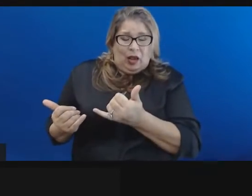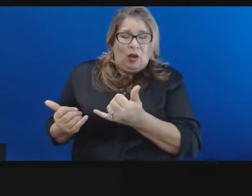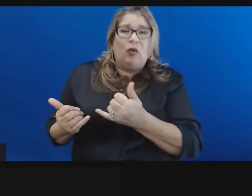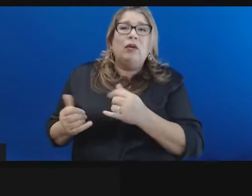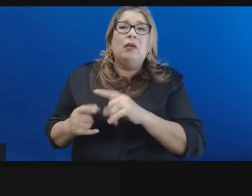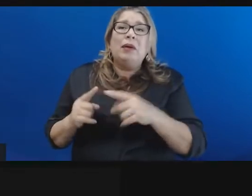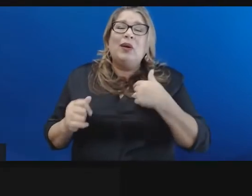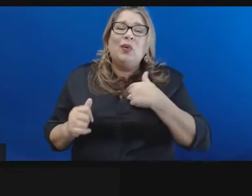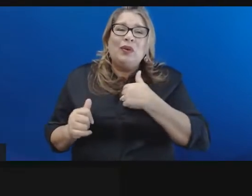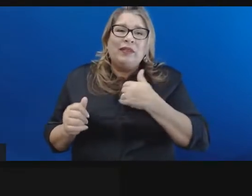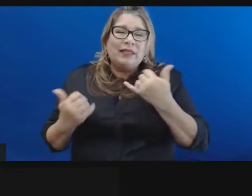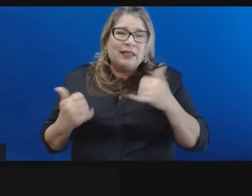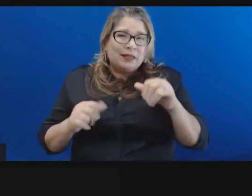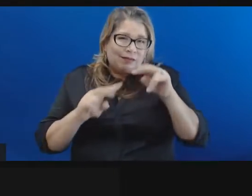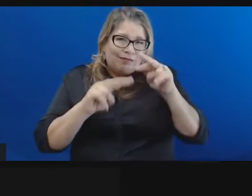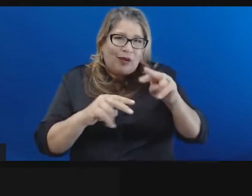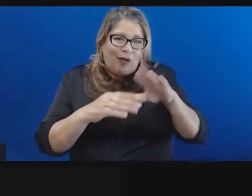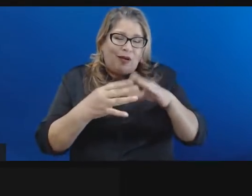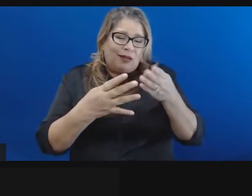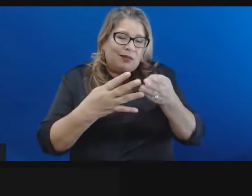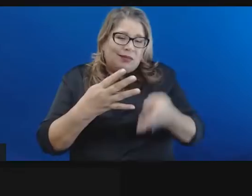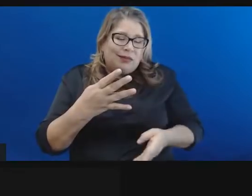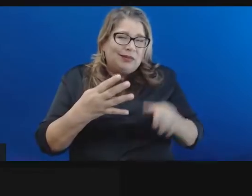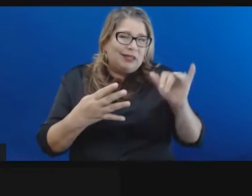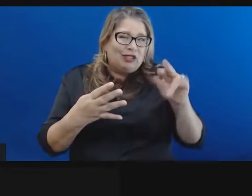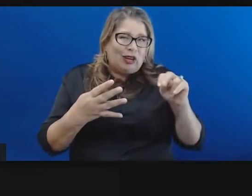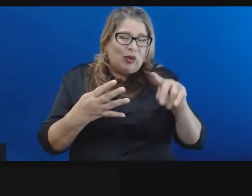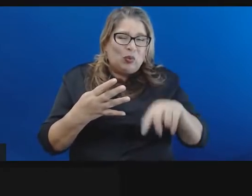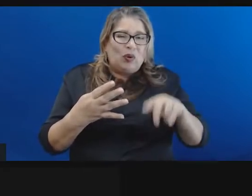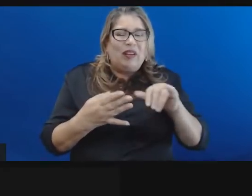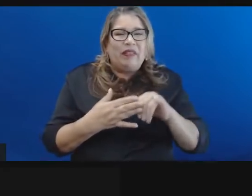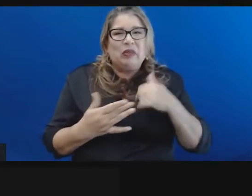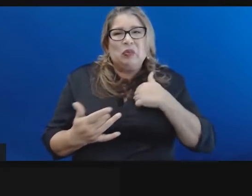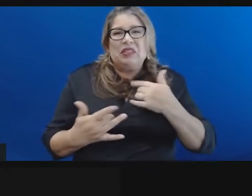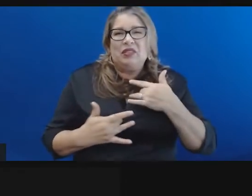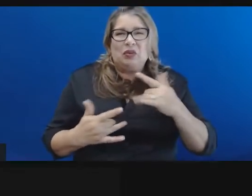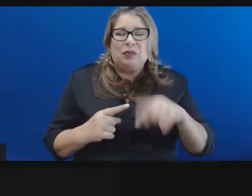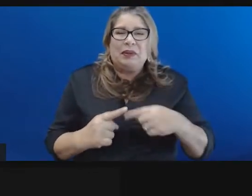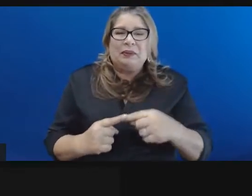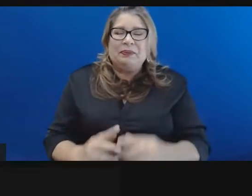second half of January that was pretty concerning.